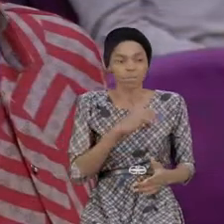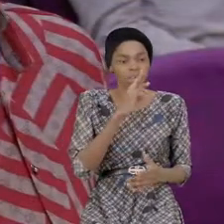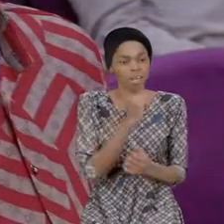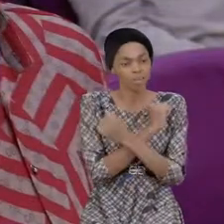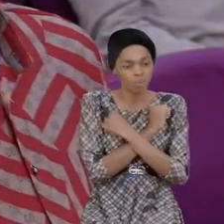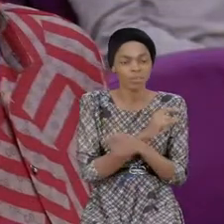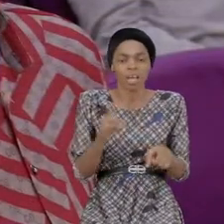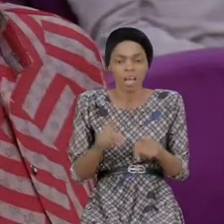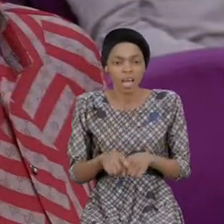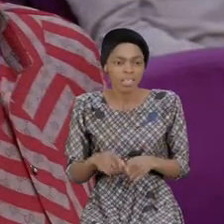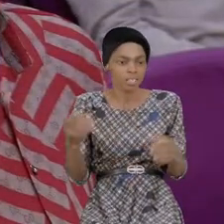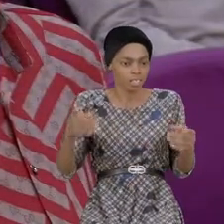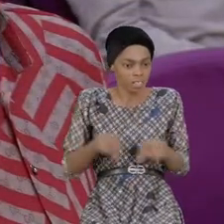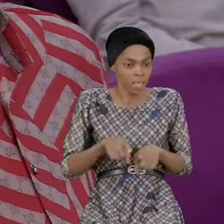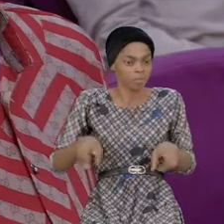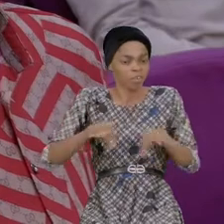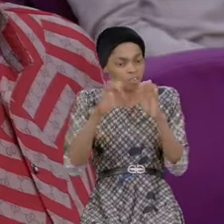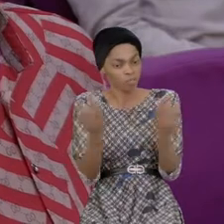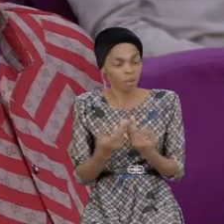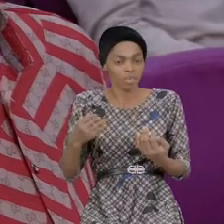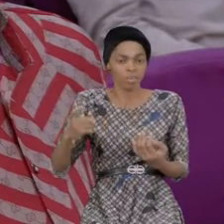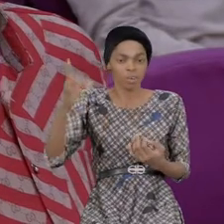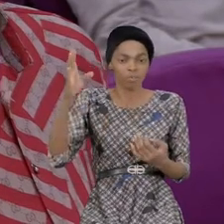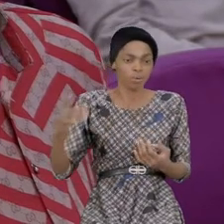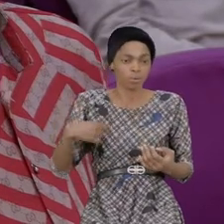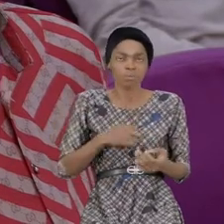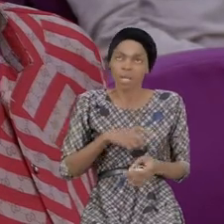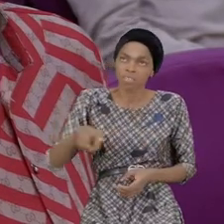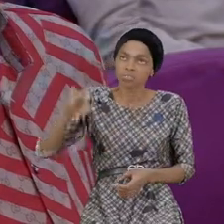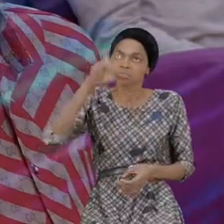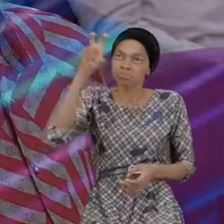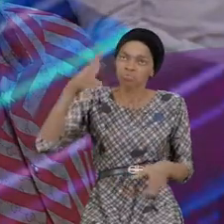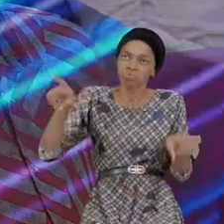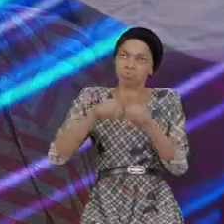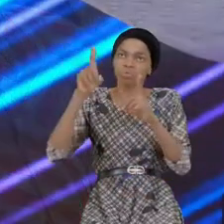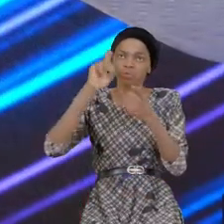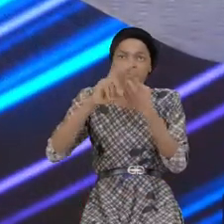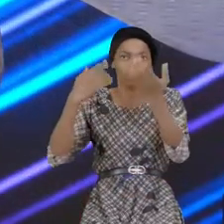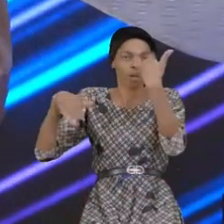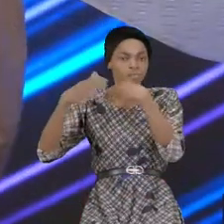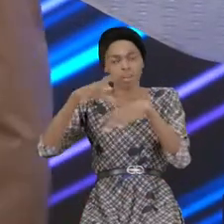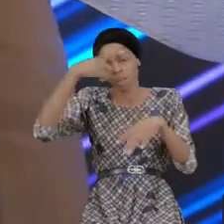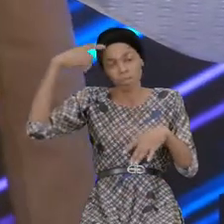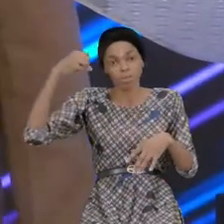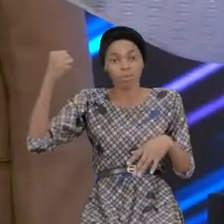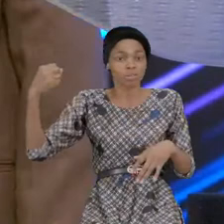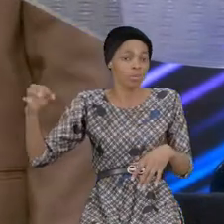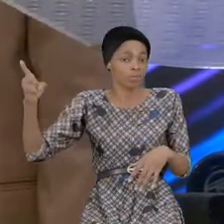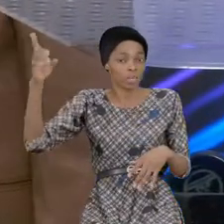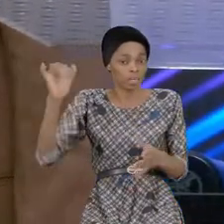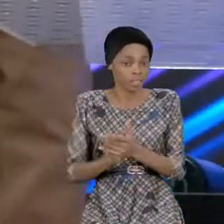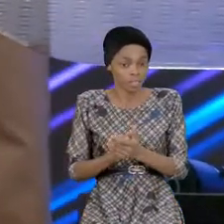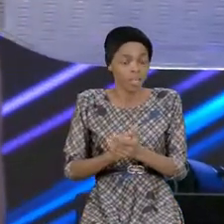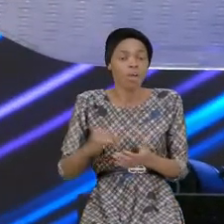same destination, heaven. Because of that, we have love one to the other. Is this by?